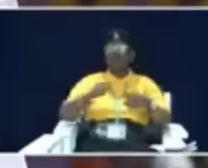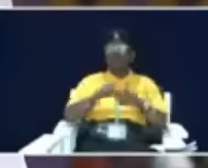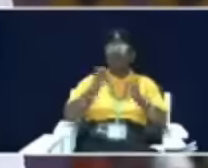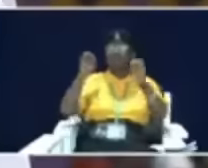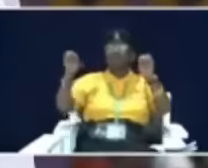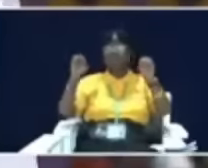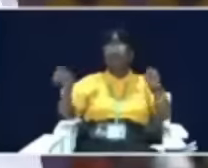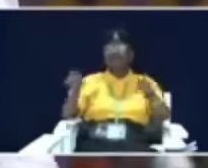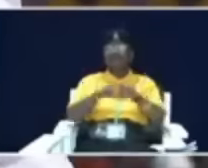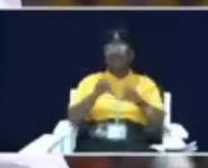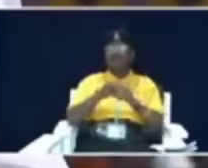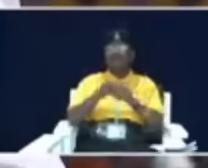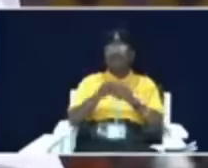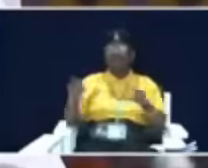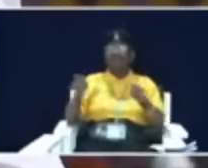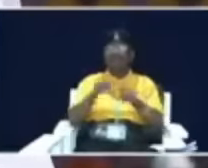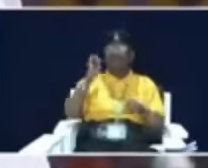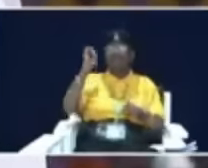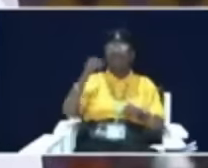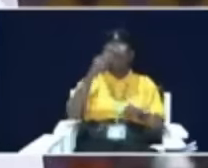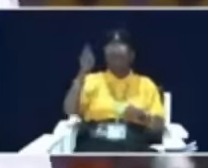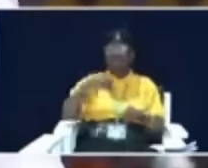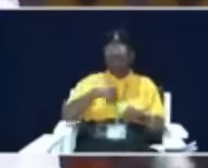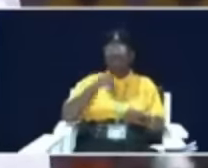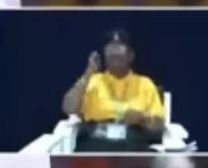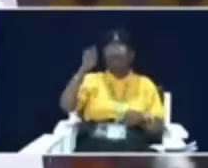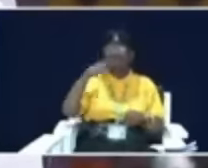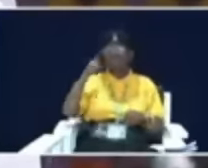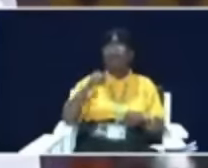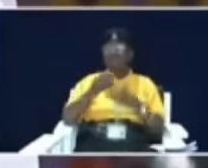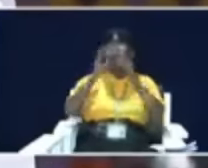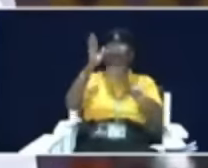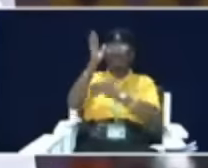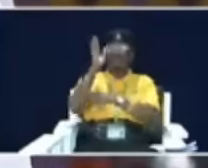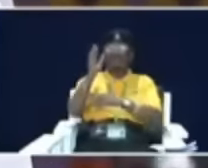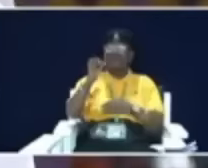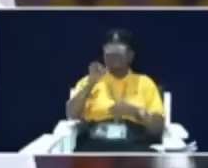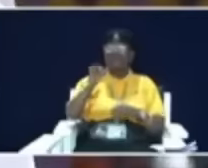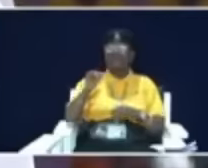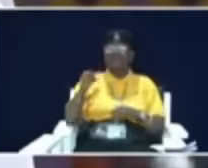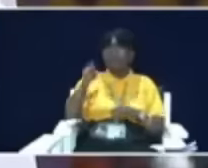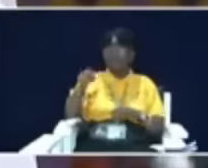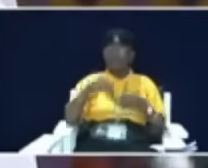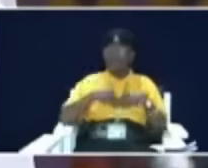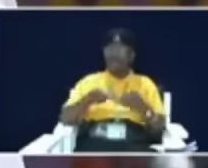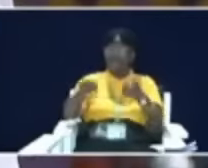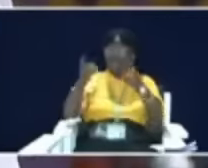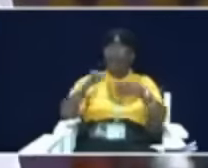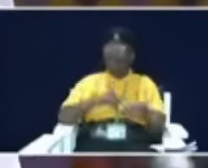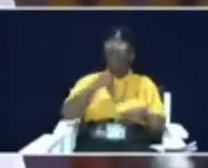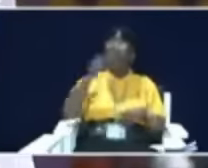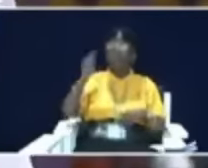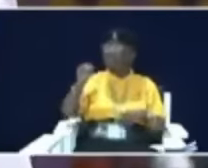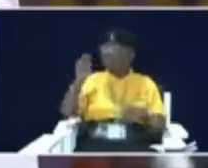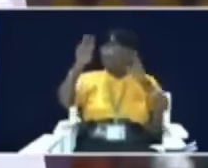As soon as he saw me, he said, thank God you have come. I said, no, I'm not here to teach. He said, you must talk to